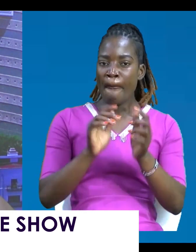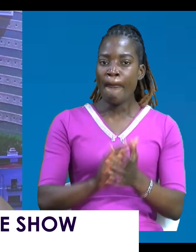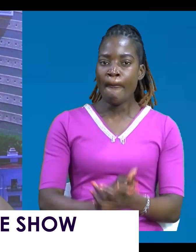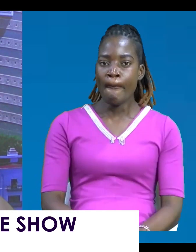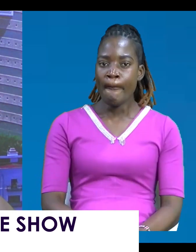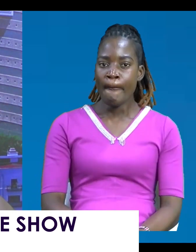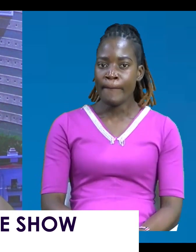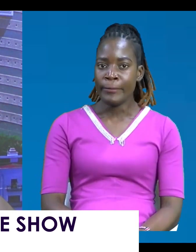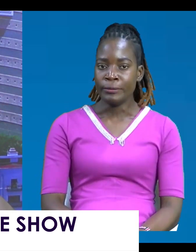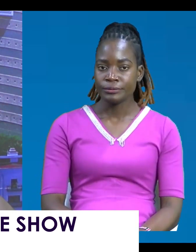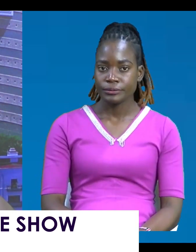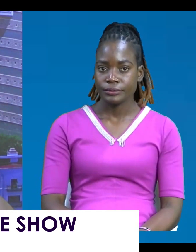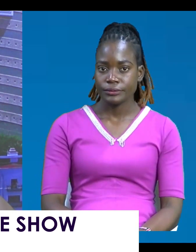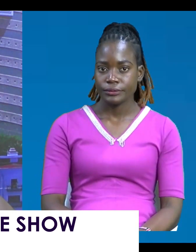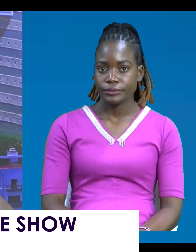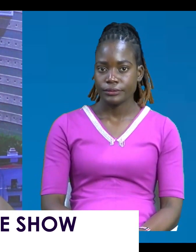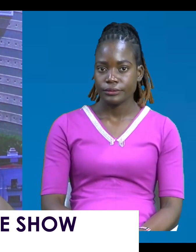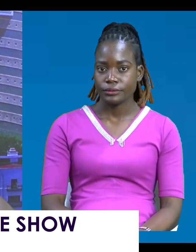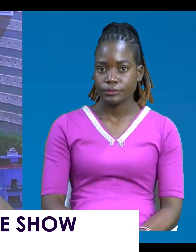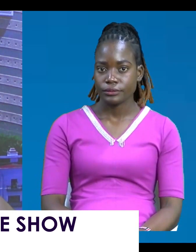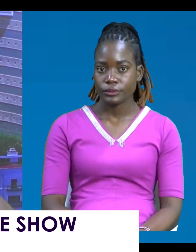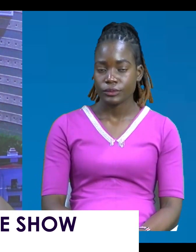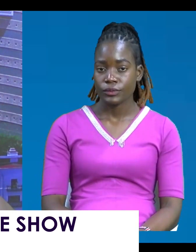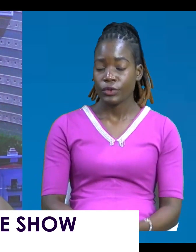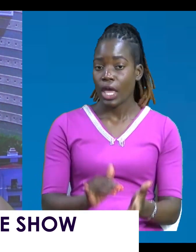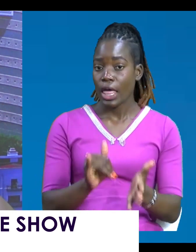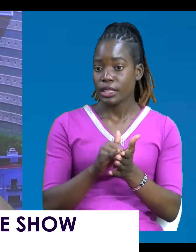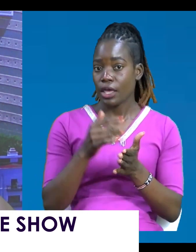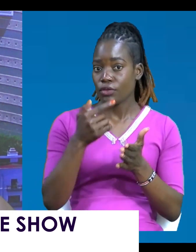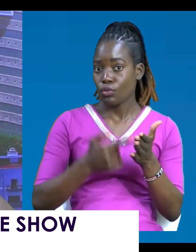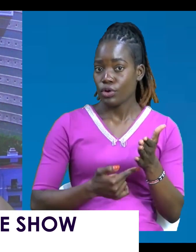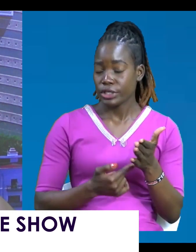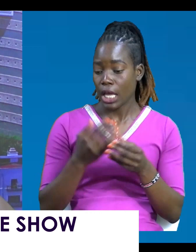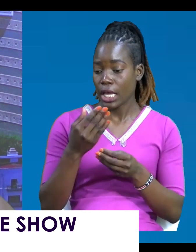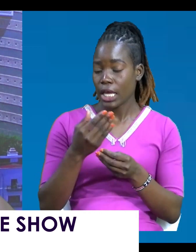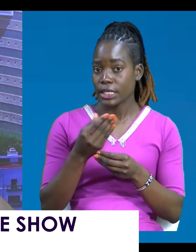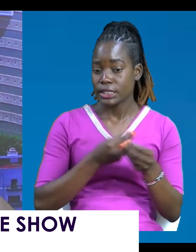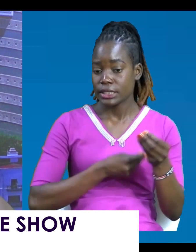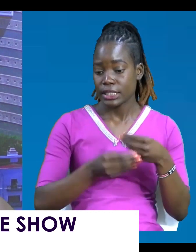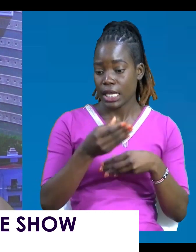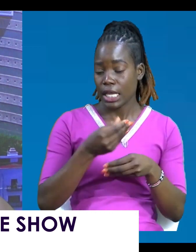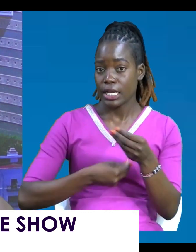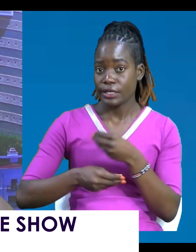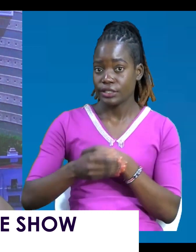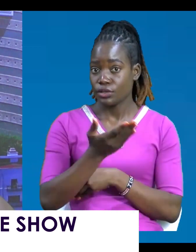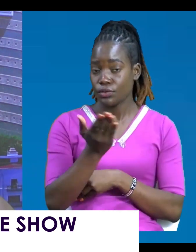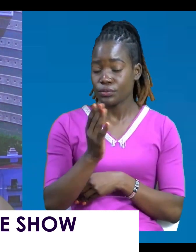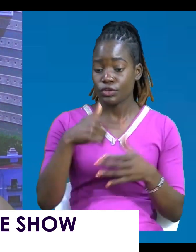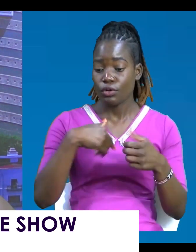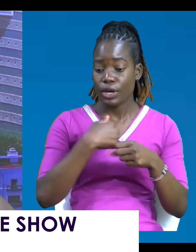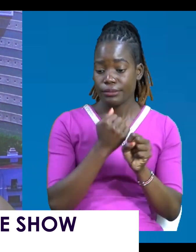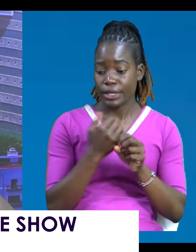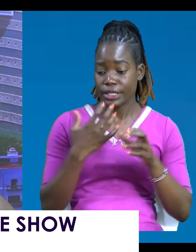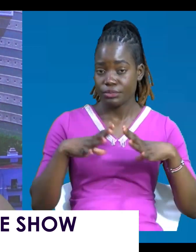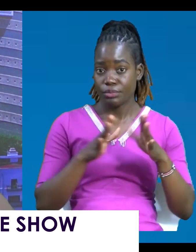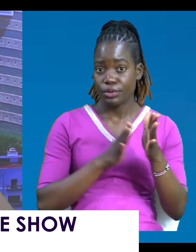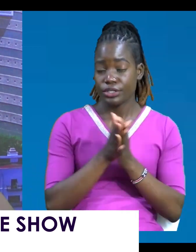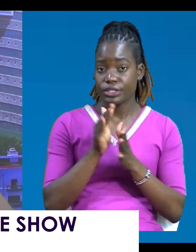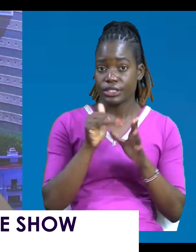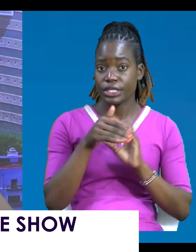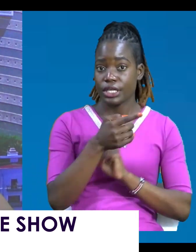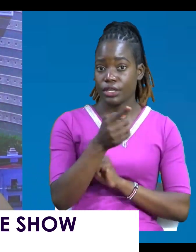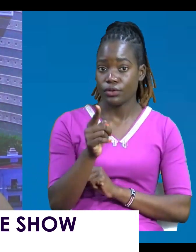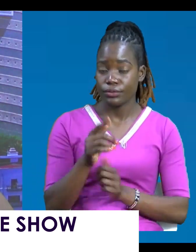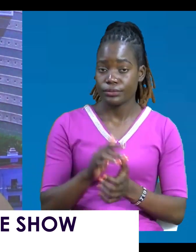it, trading in the skill. That is what sells you. What makes people interested in